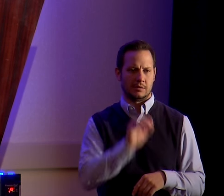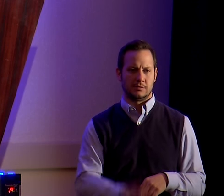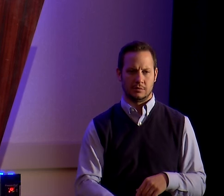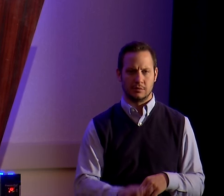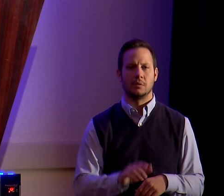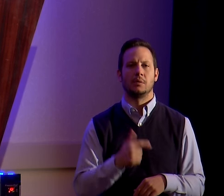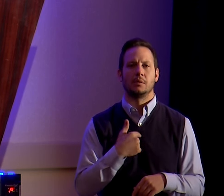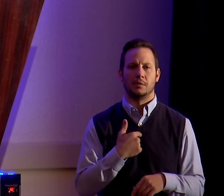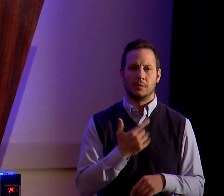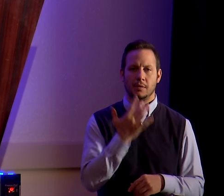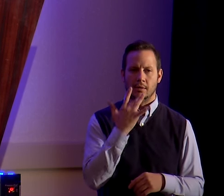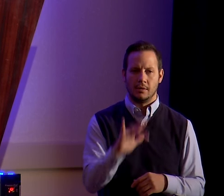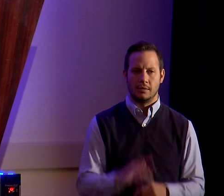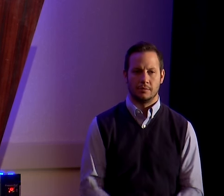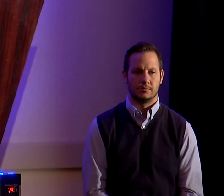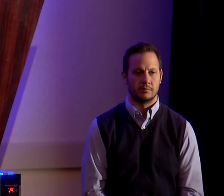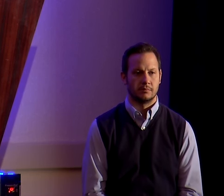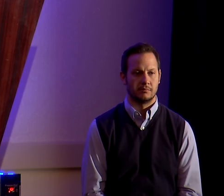fortunate.